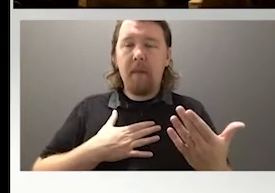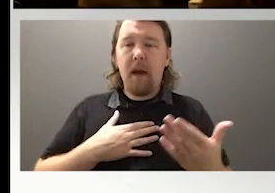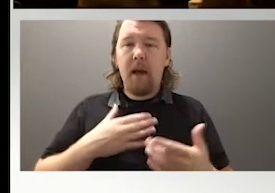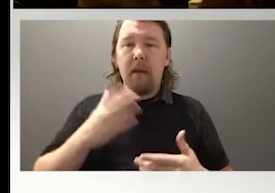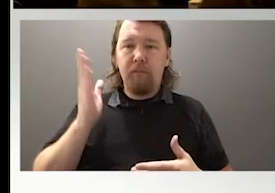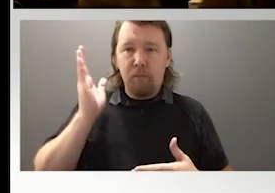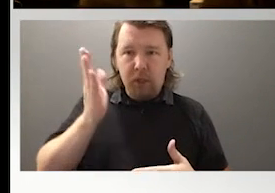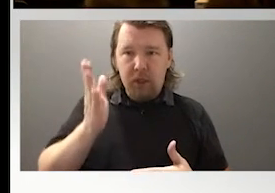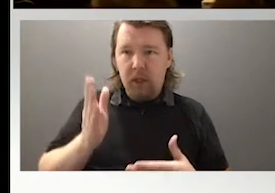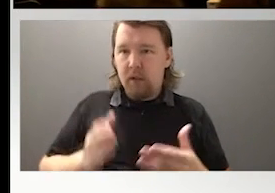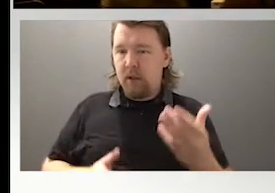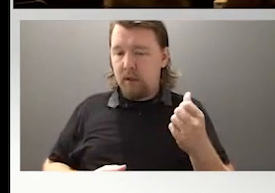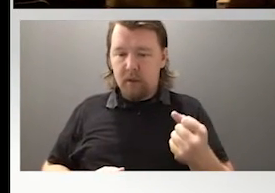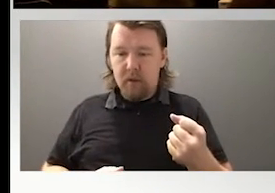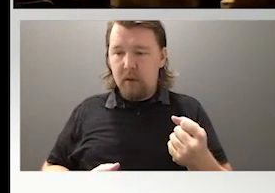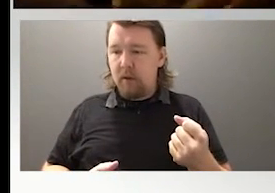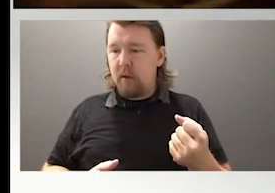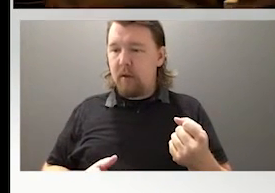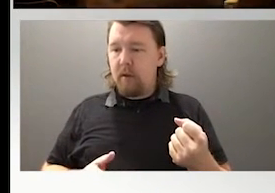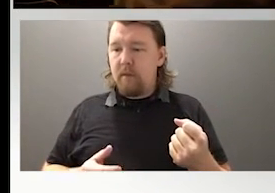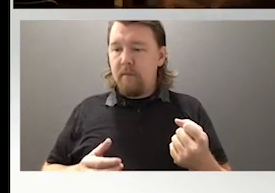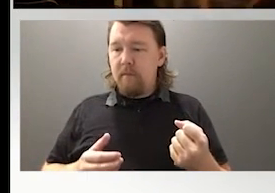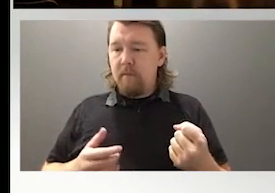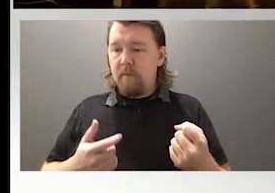hand, and I need to